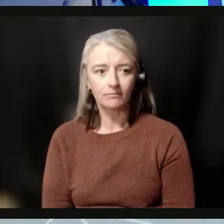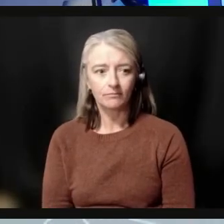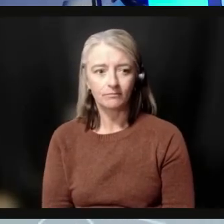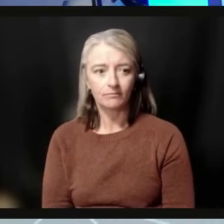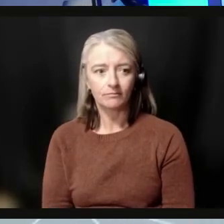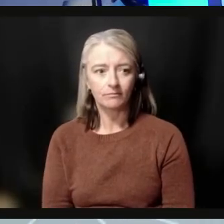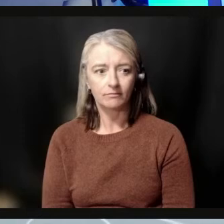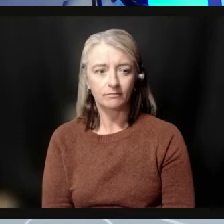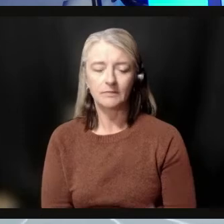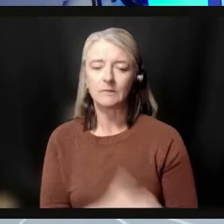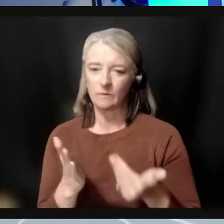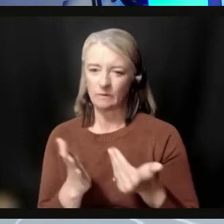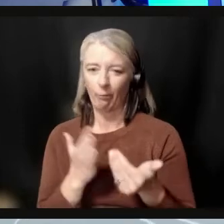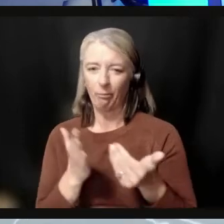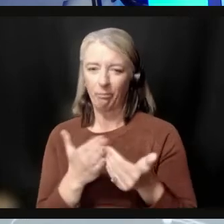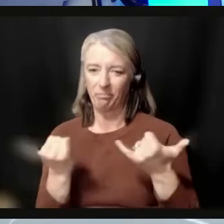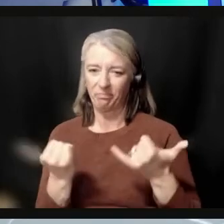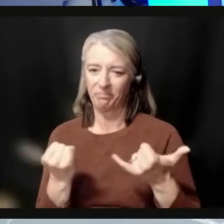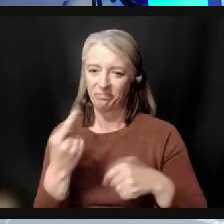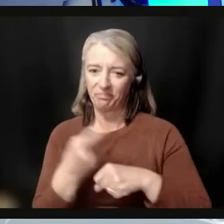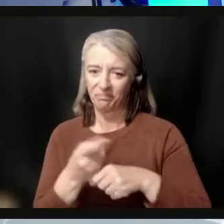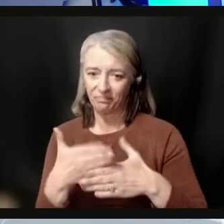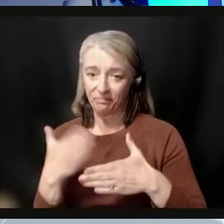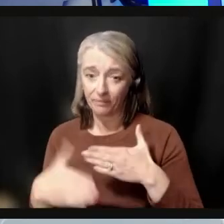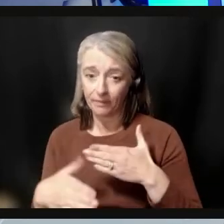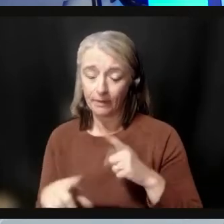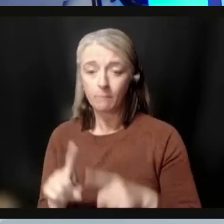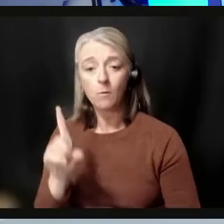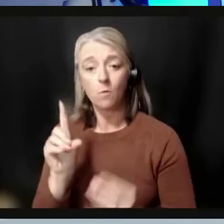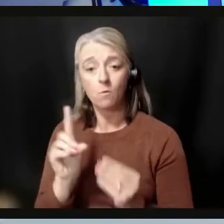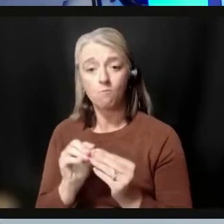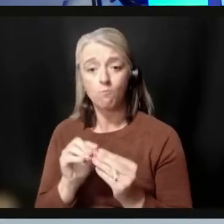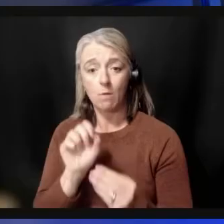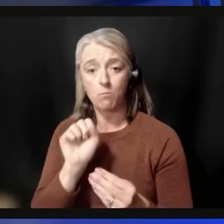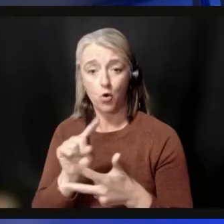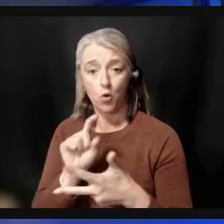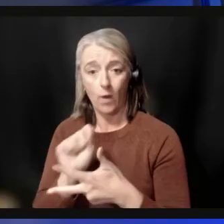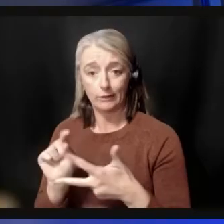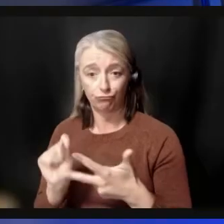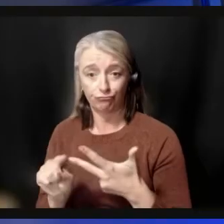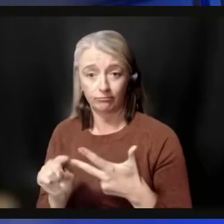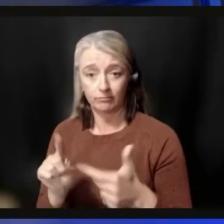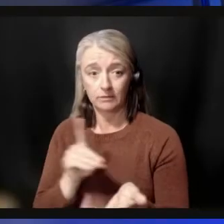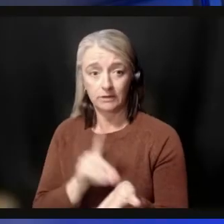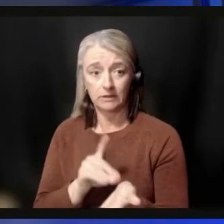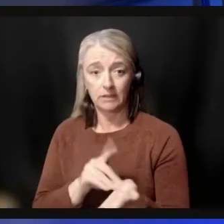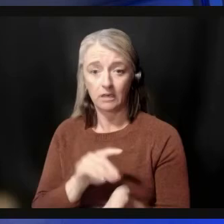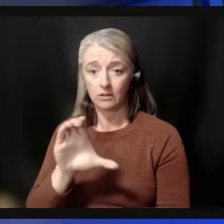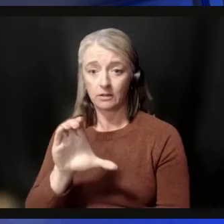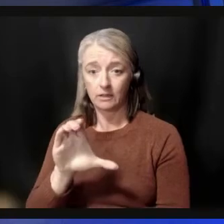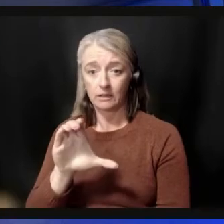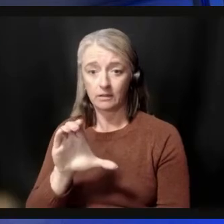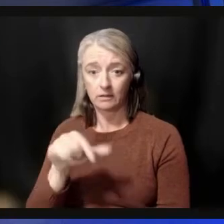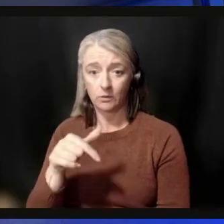today's episode, and I have one more question for each of you, and I'll start with you, Dr. Klemp. What do